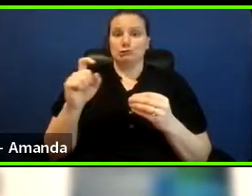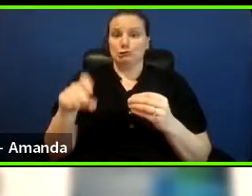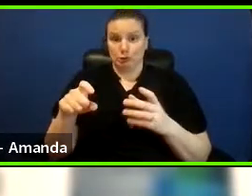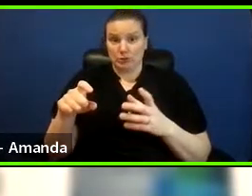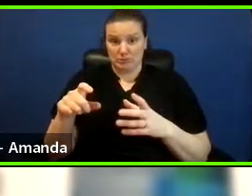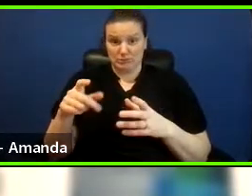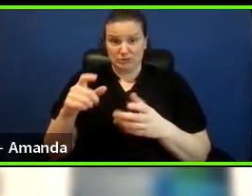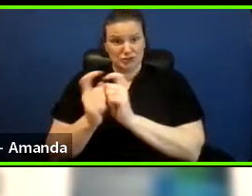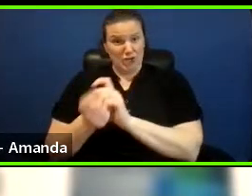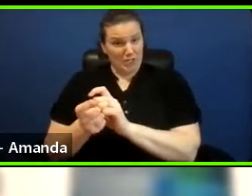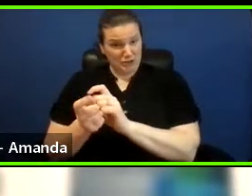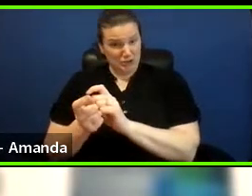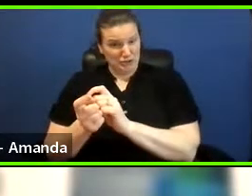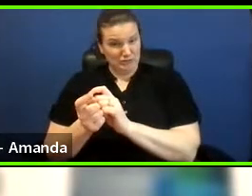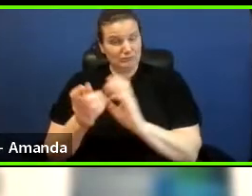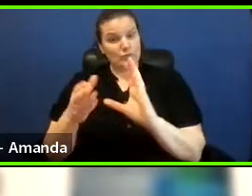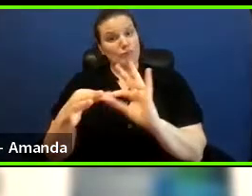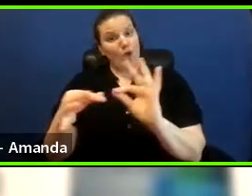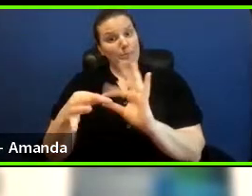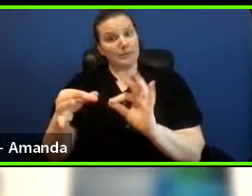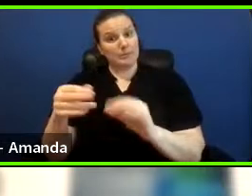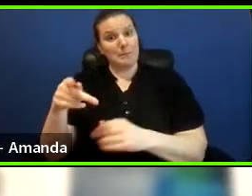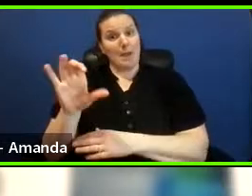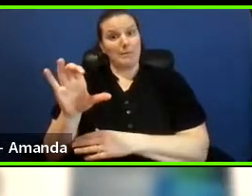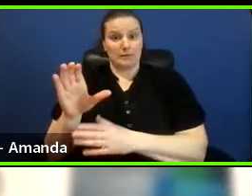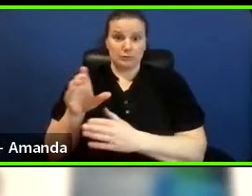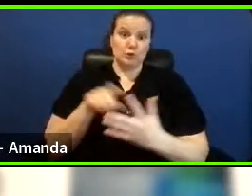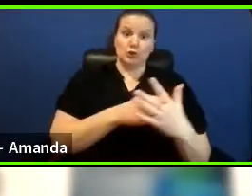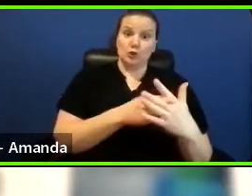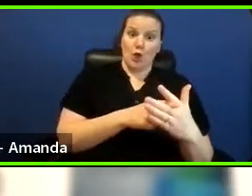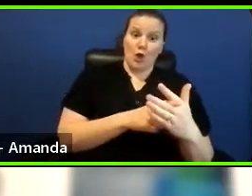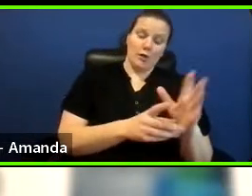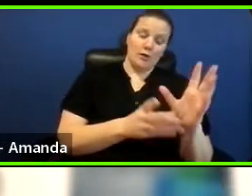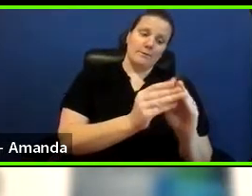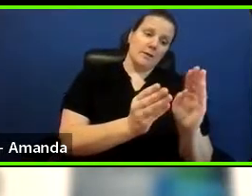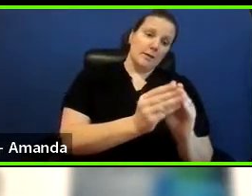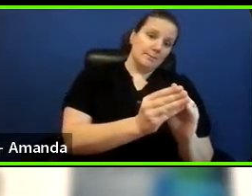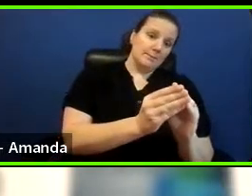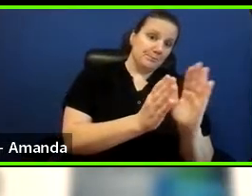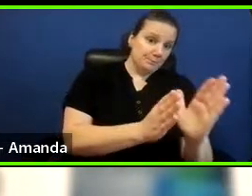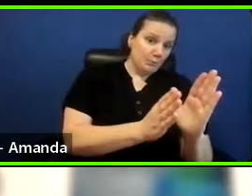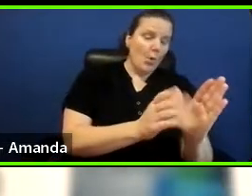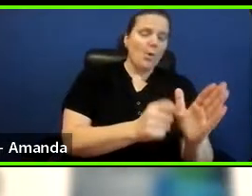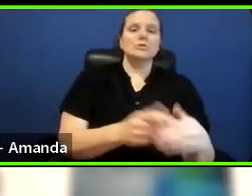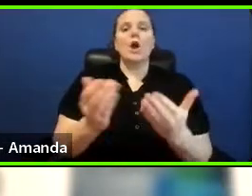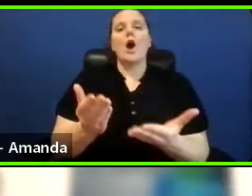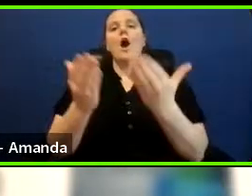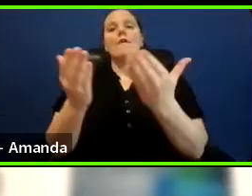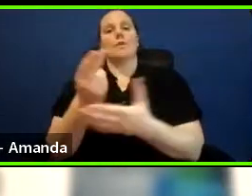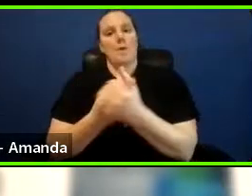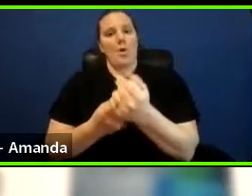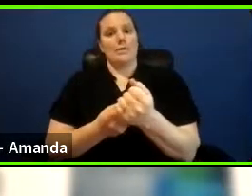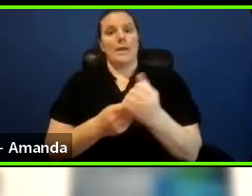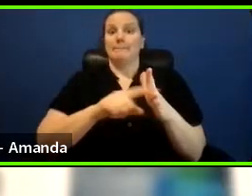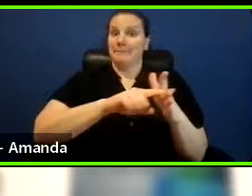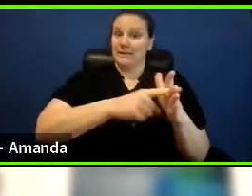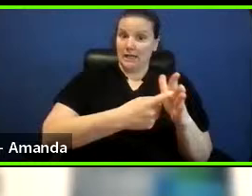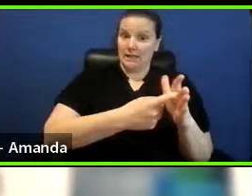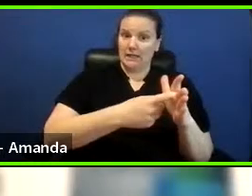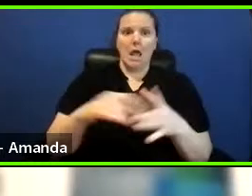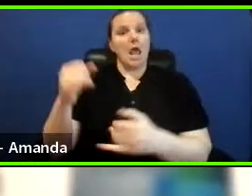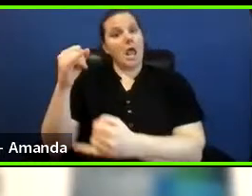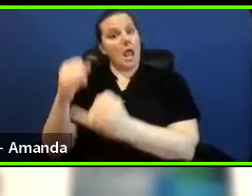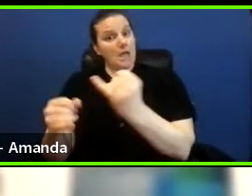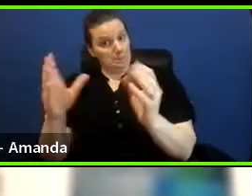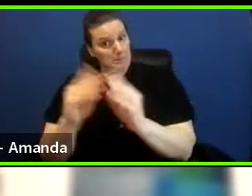that public comment to the beginning of the meeting, or we should offer the public comment both at the beginning and at